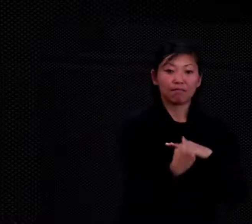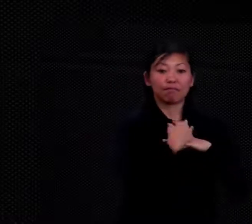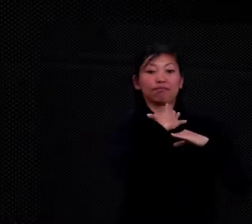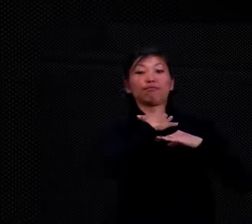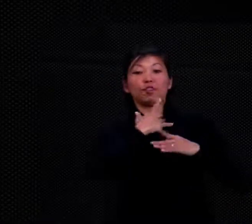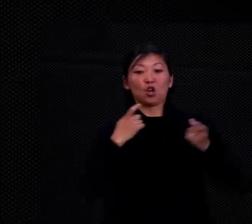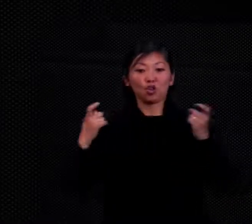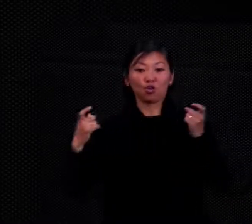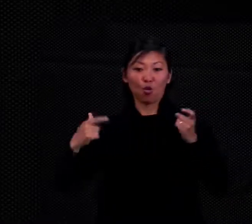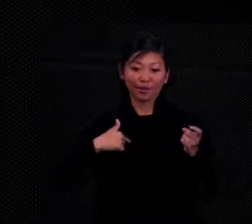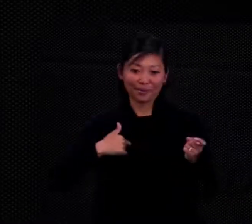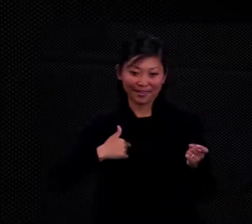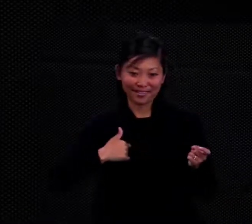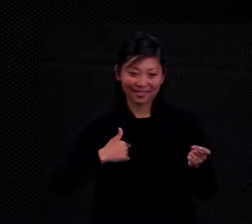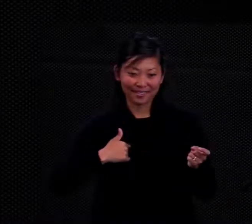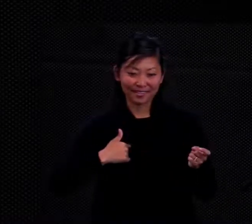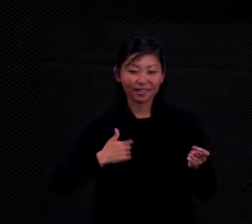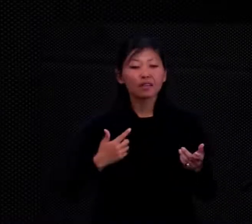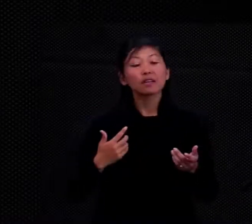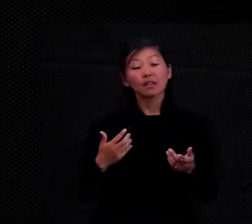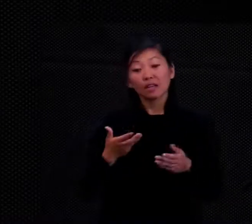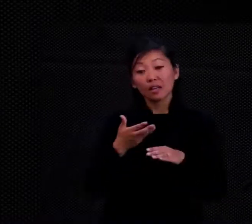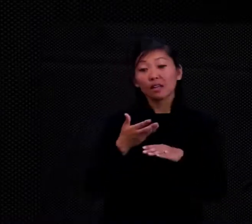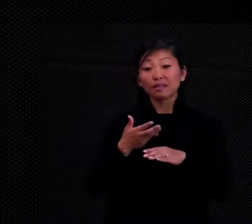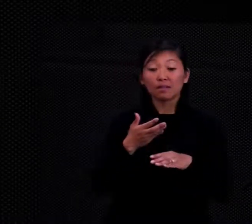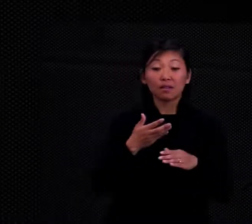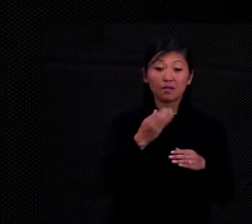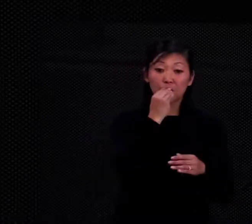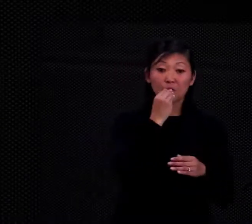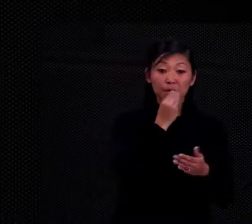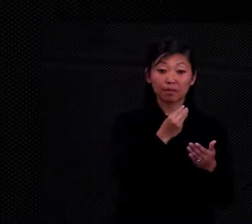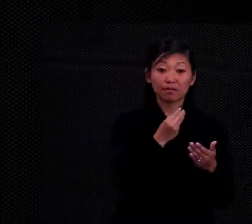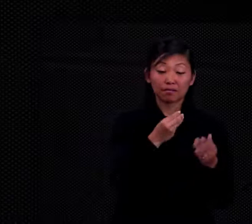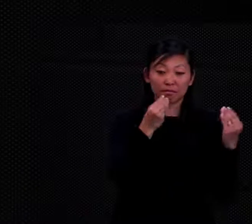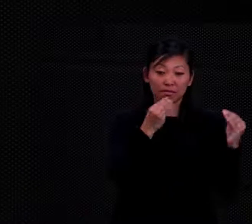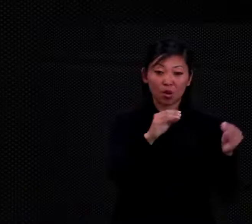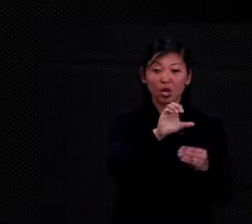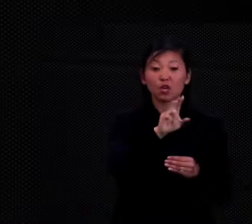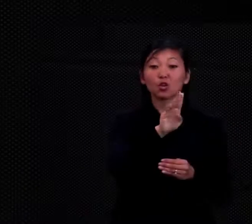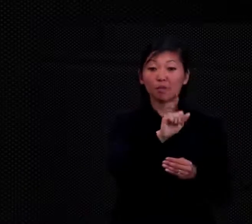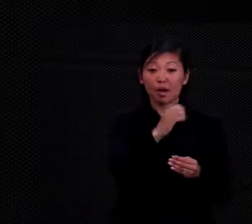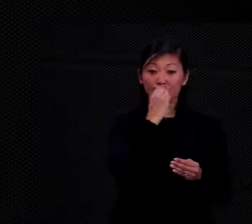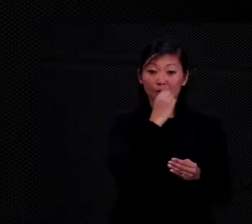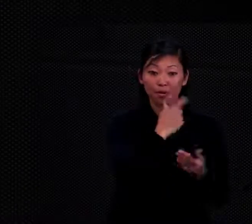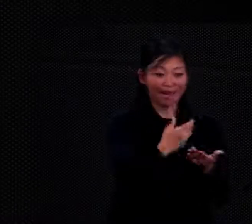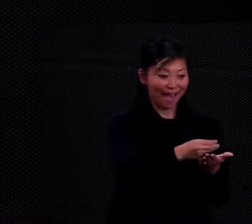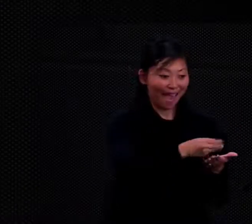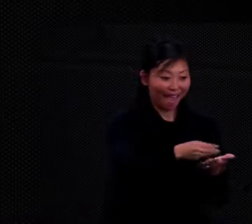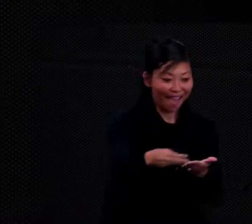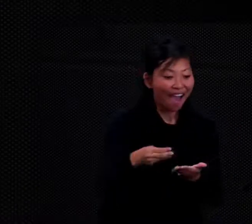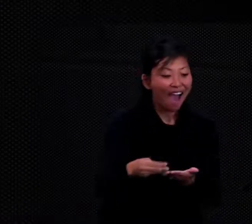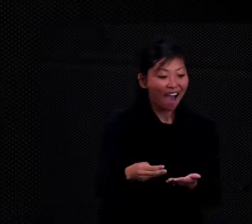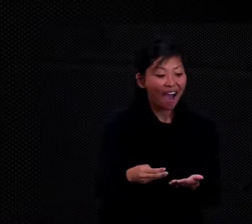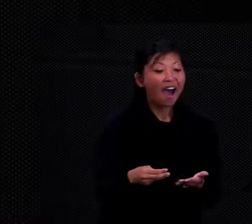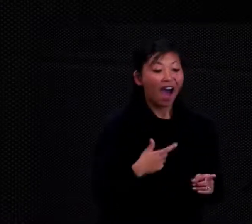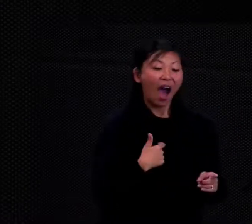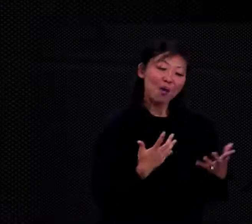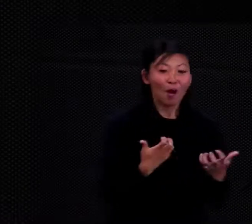By the time I had finished shopping for the Cuban meal, I was holding the desire for a relaxing evening with a closed